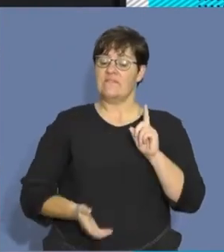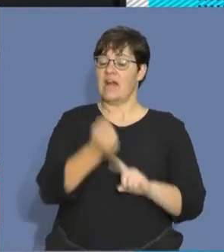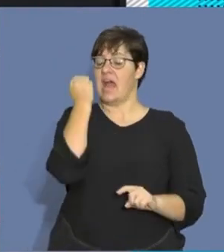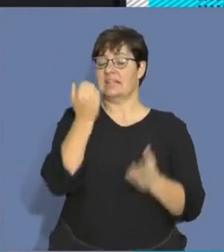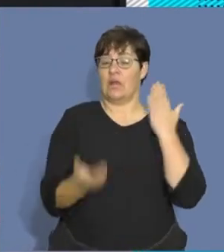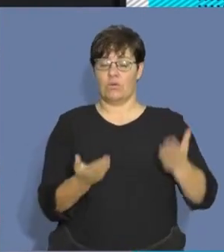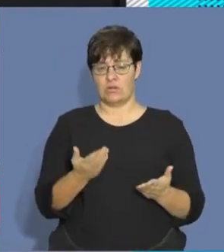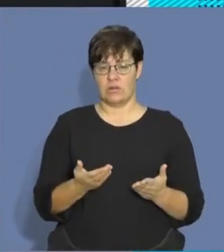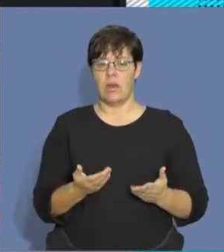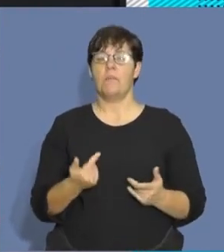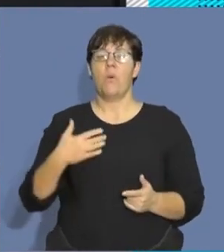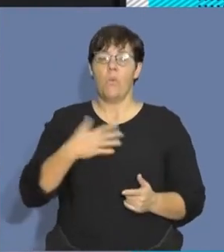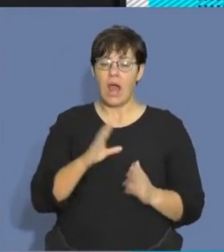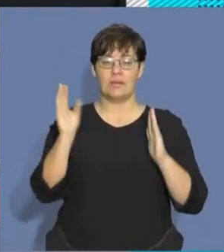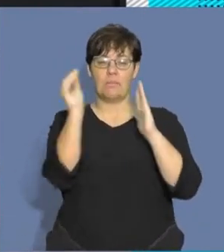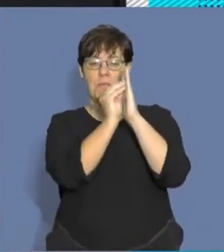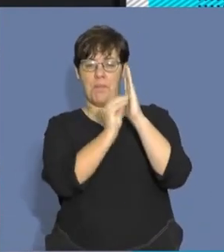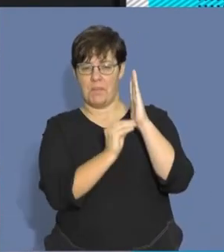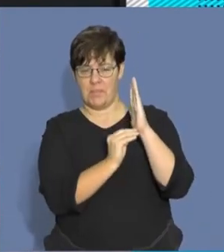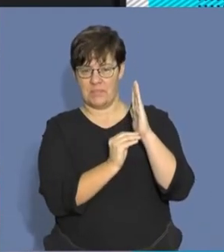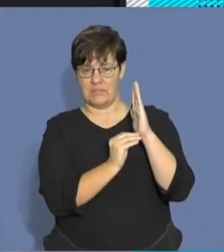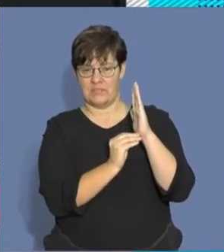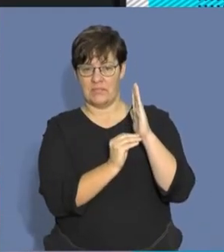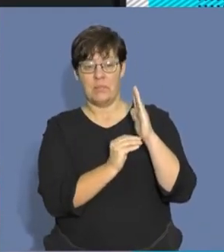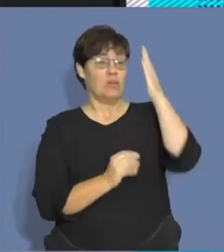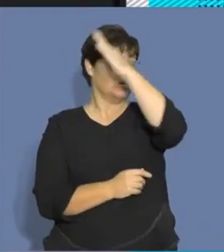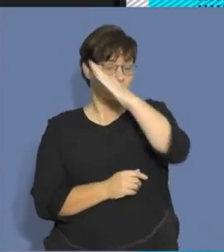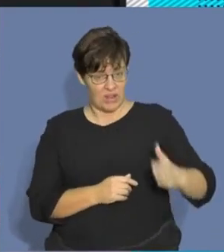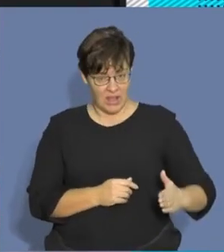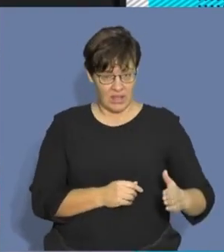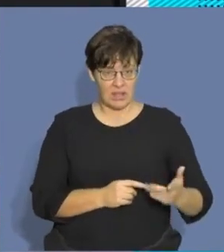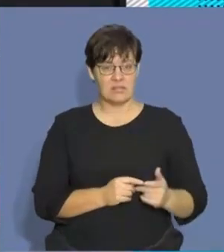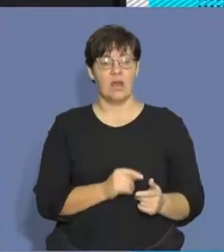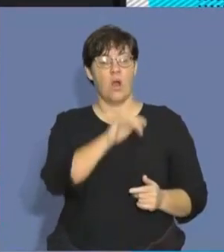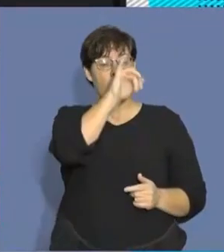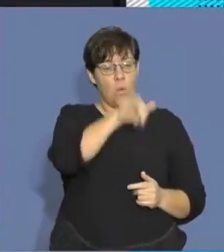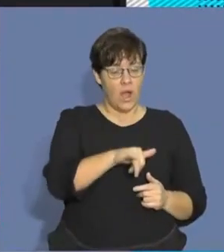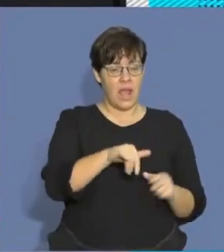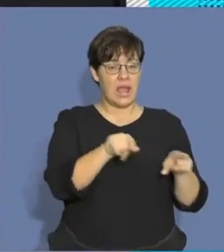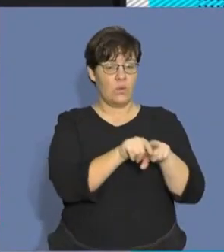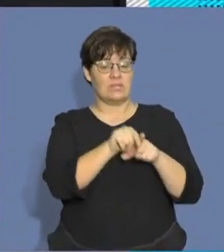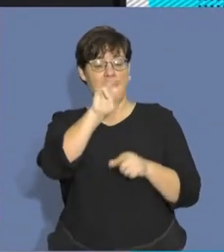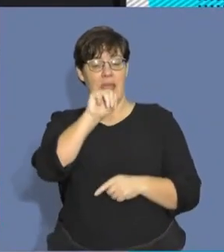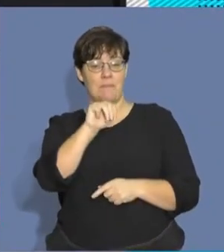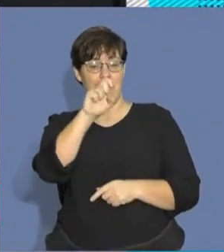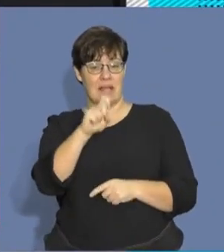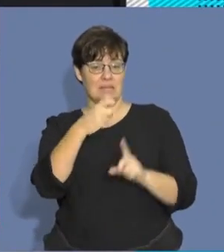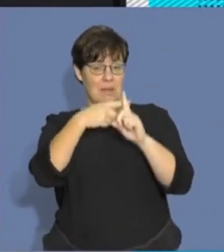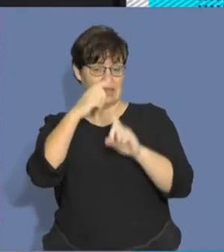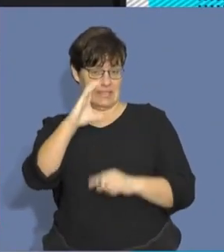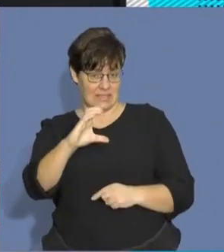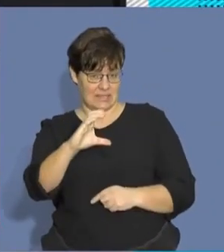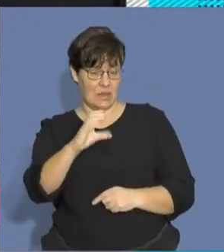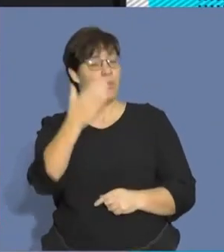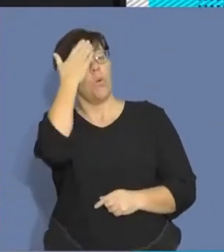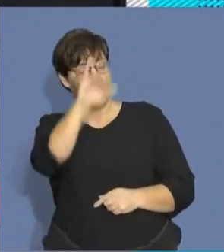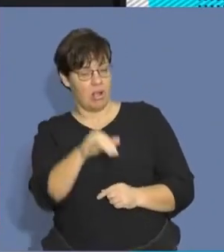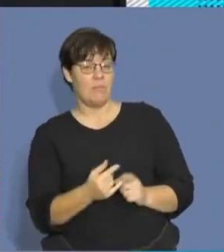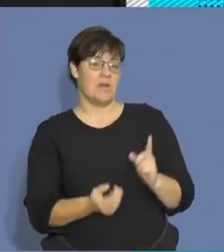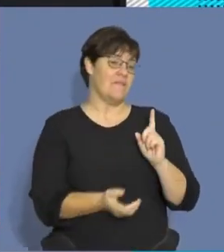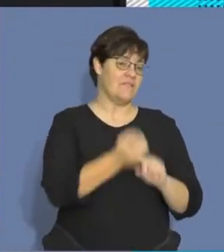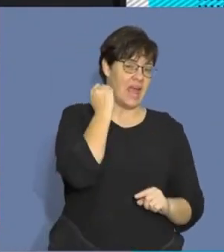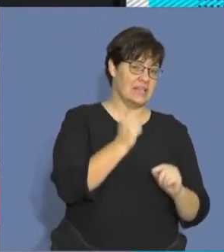equation, I always want to write down, well, when we did the straight line, y equals mx plus c, because that's going to help me know what must I find. I